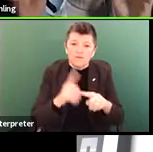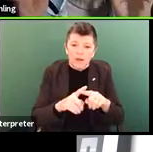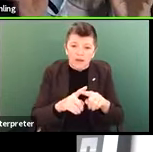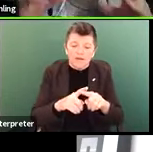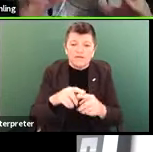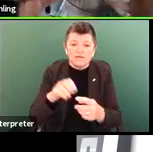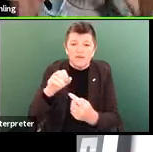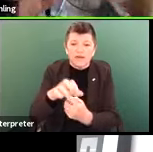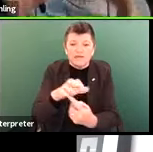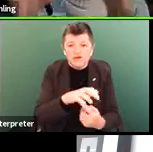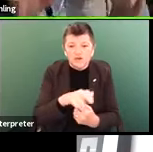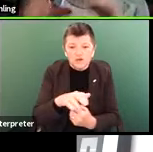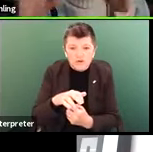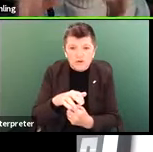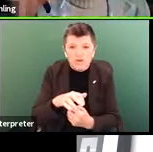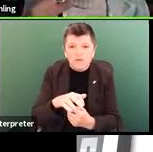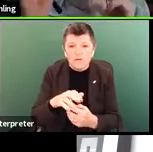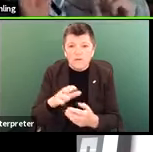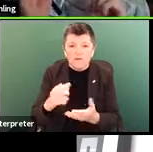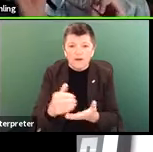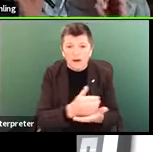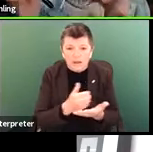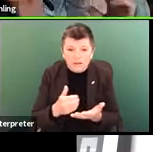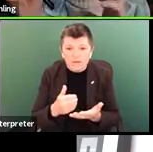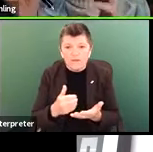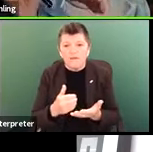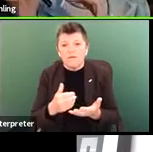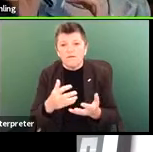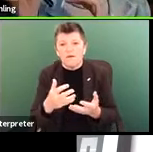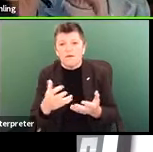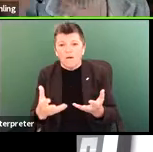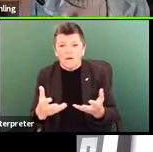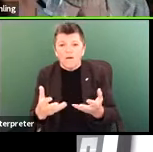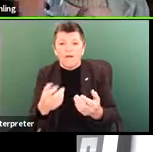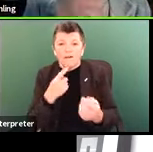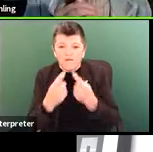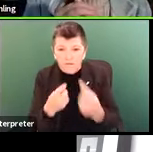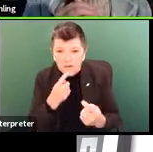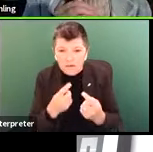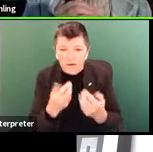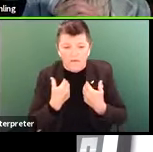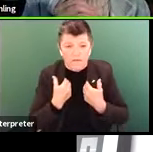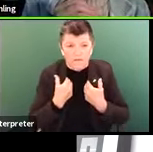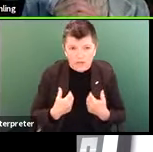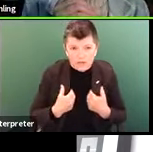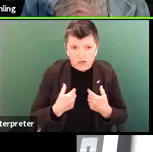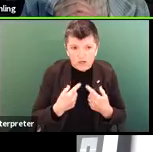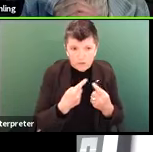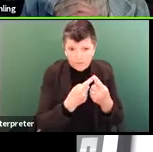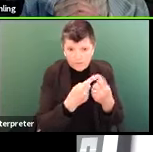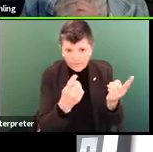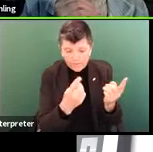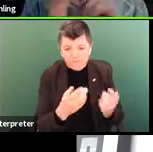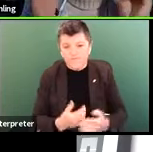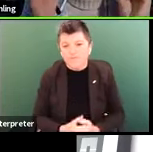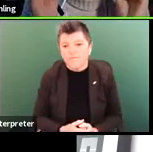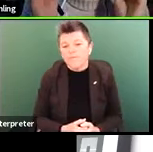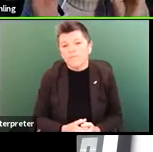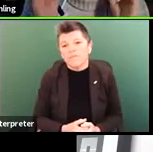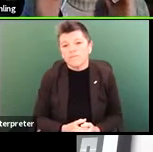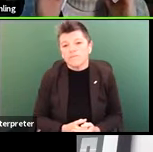institutions collected a lot of information, the rich people. So I think